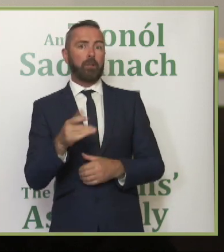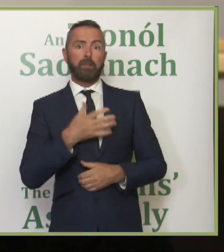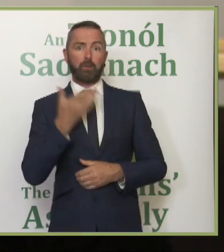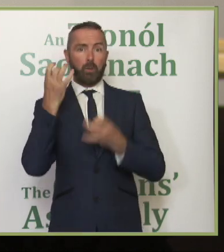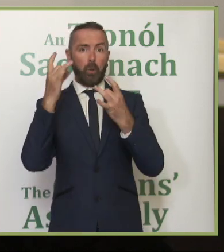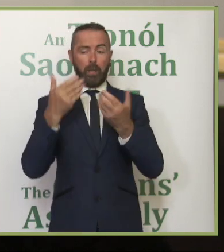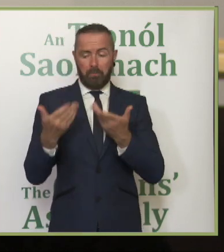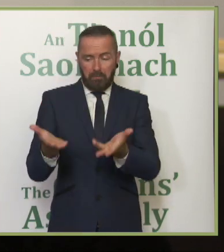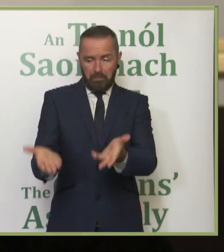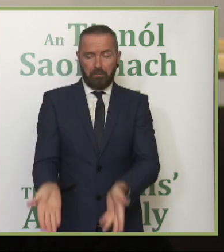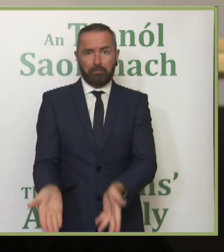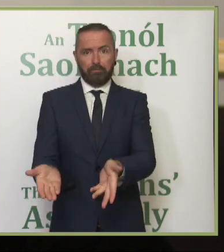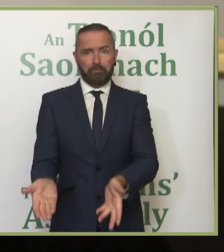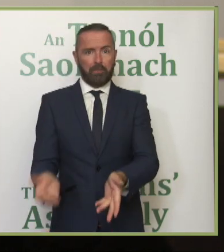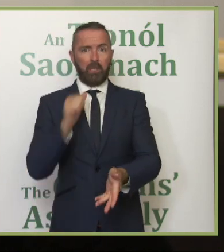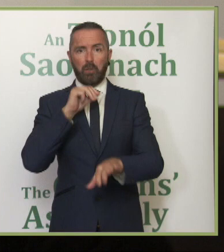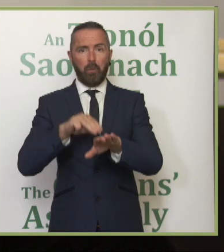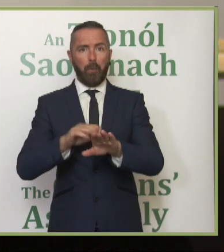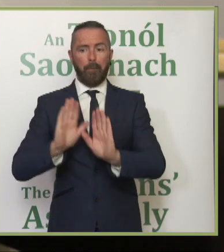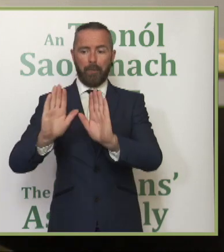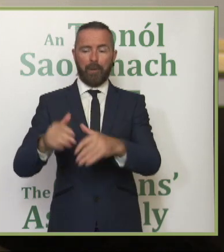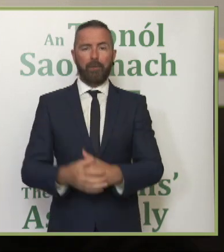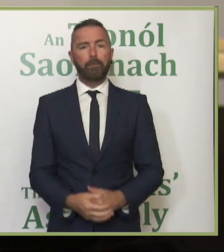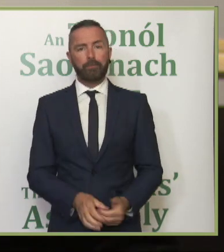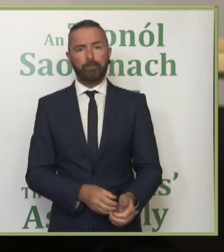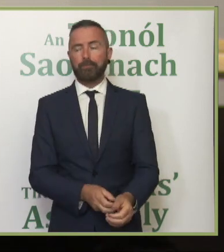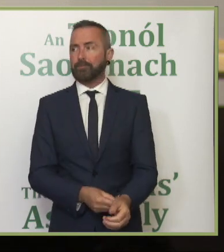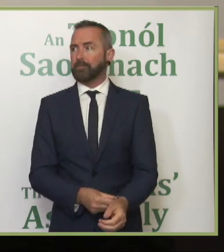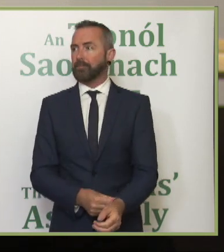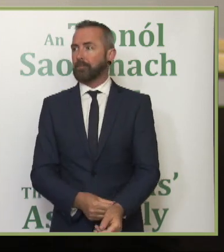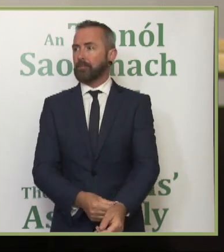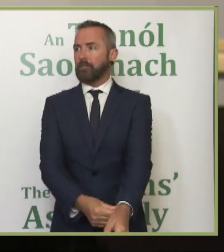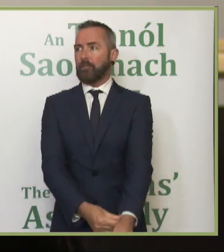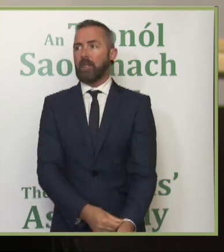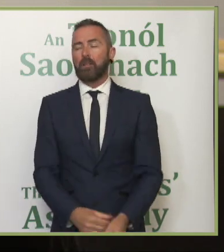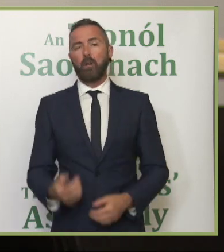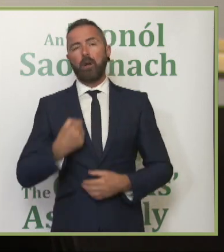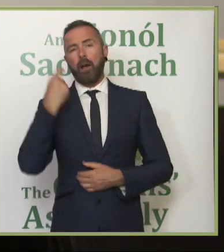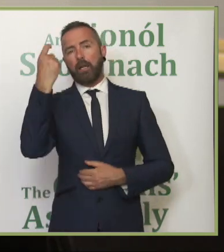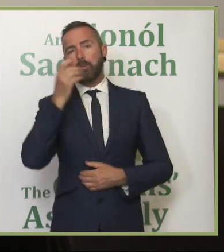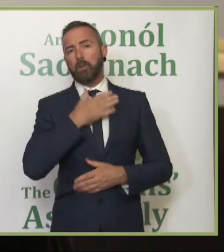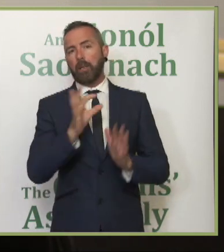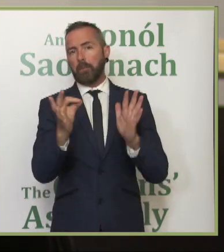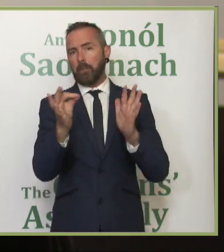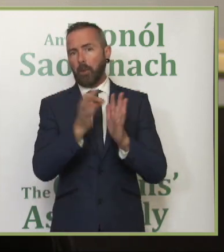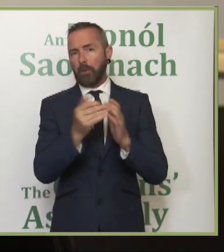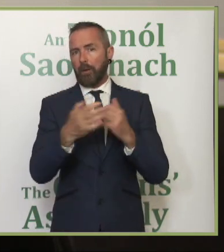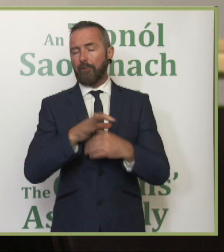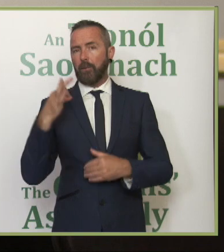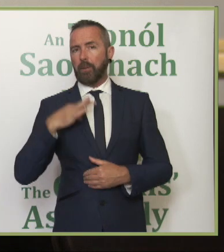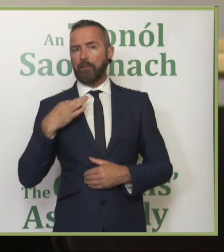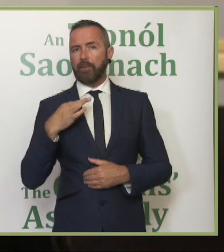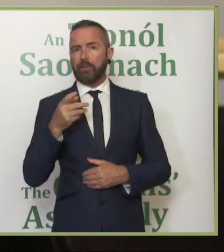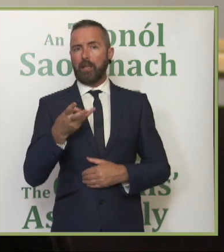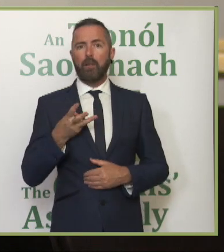okay, it's not causing her consequence, and should it be left there? So I suppose the point of benefits is a way of